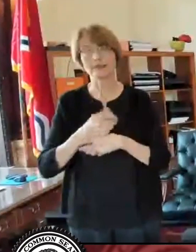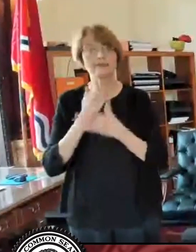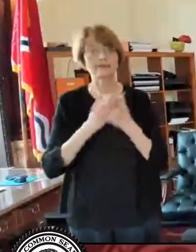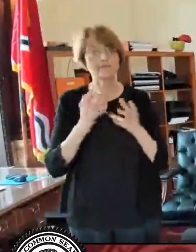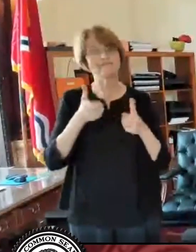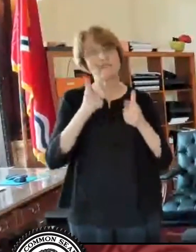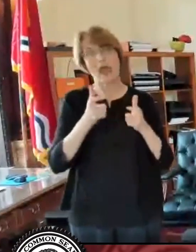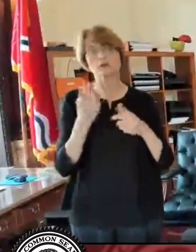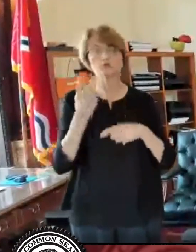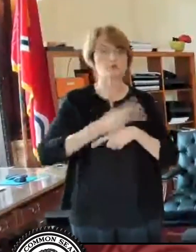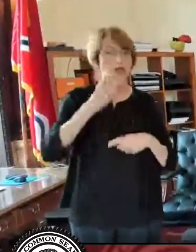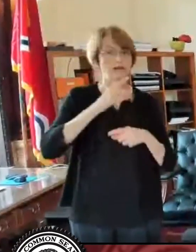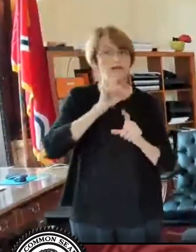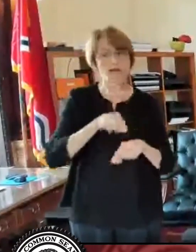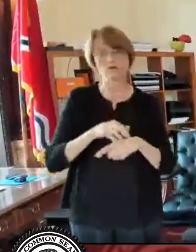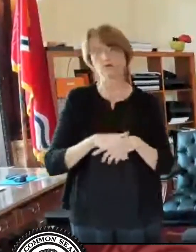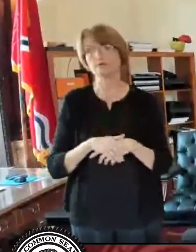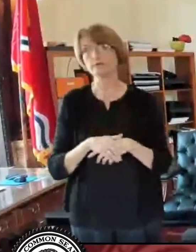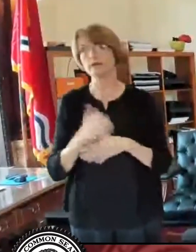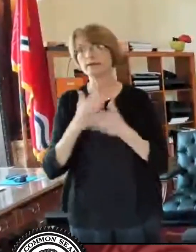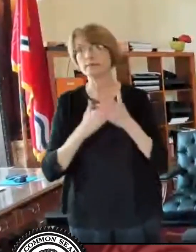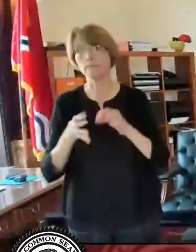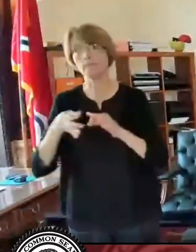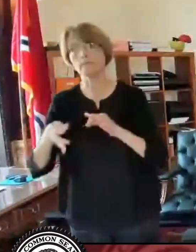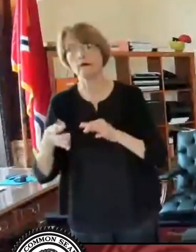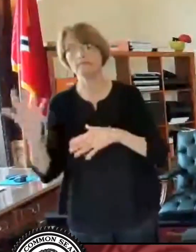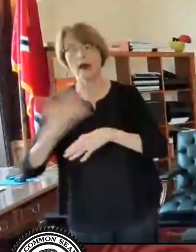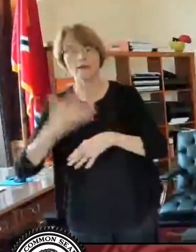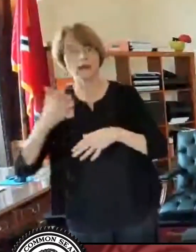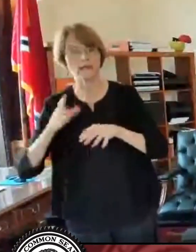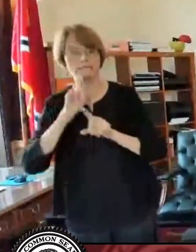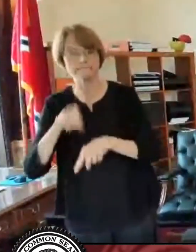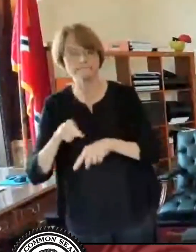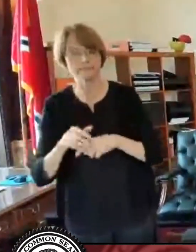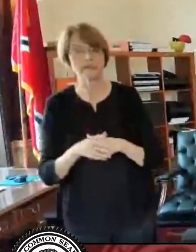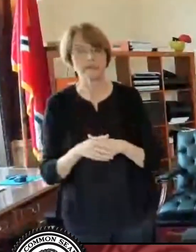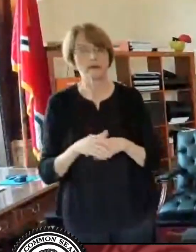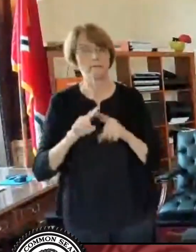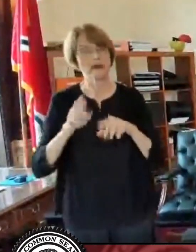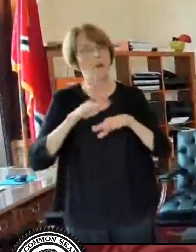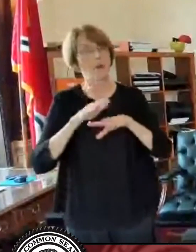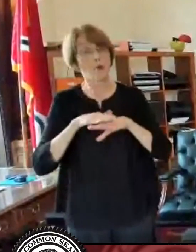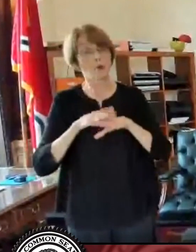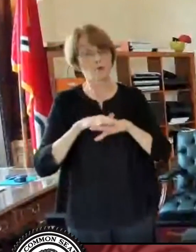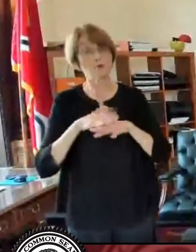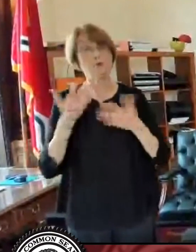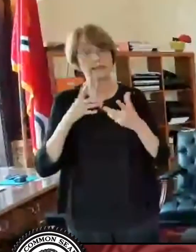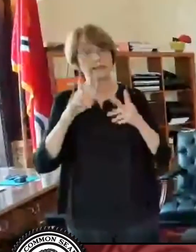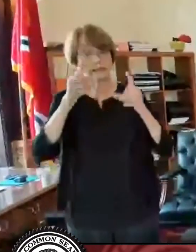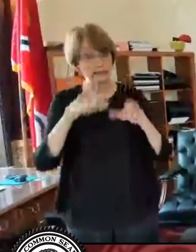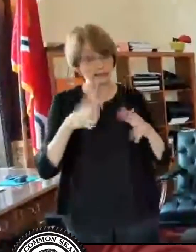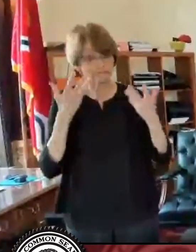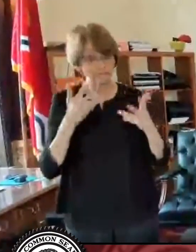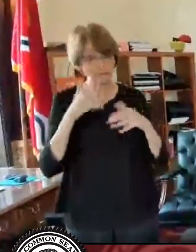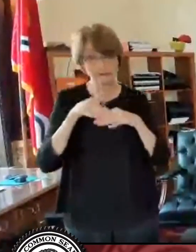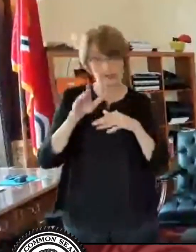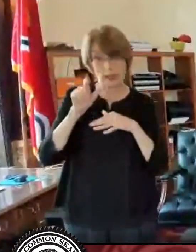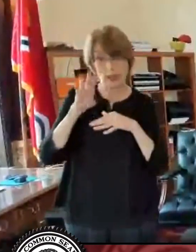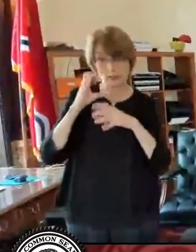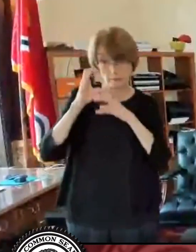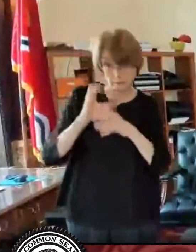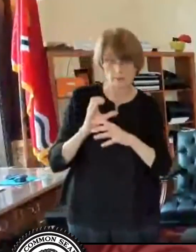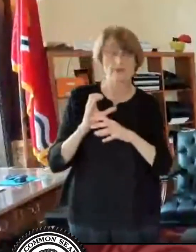5 days. Occasionally, it takes longer, but it's taking a few days. So after you have your COVID test, what